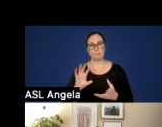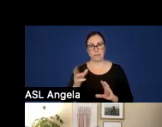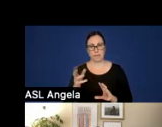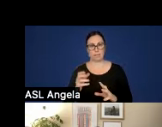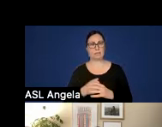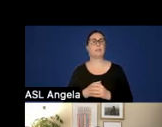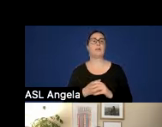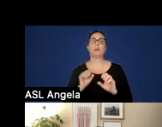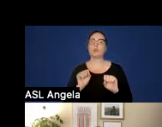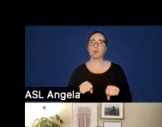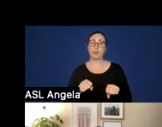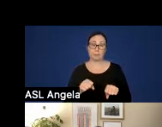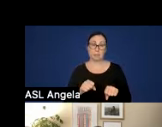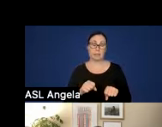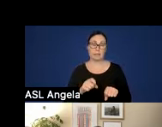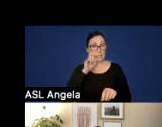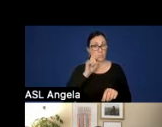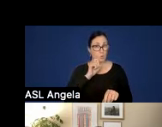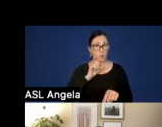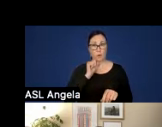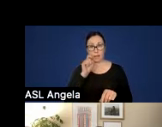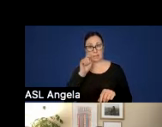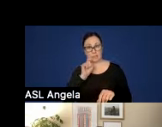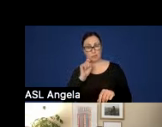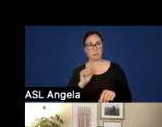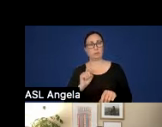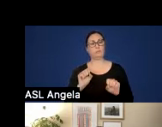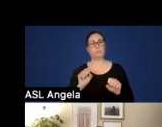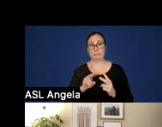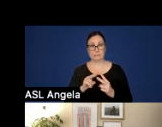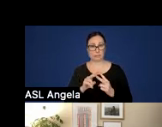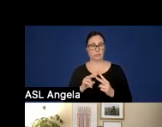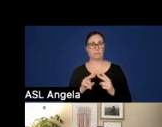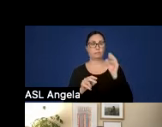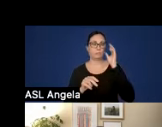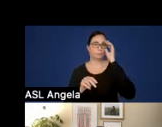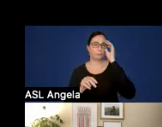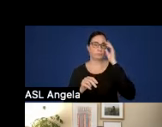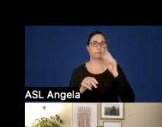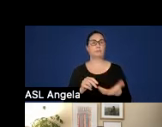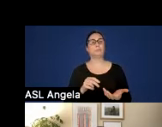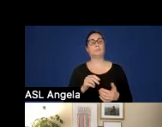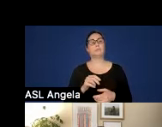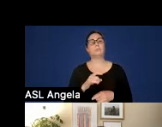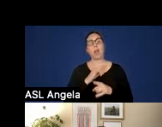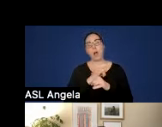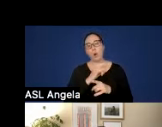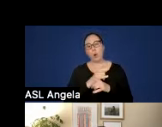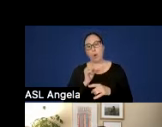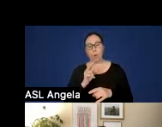the context of a relation, like an intimate relationship. Alcohol or drug facilitated sexual